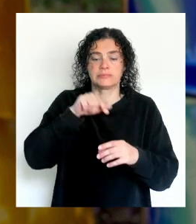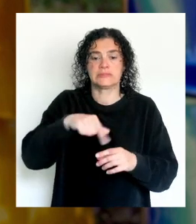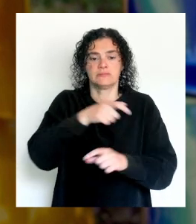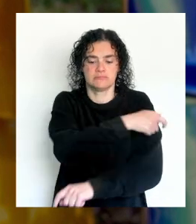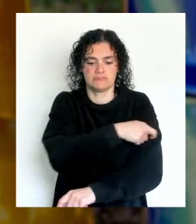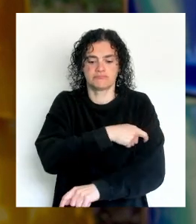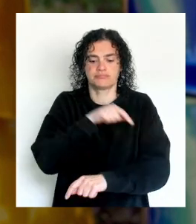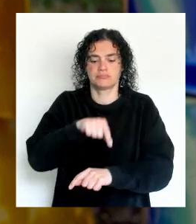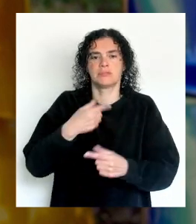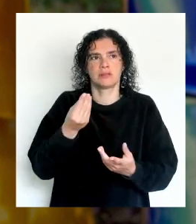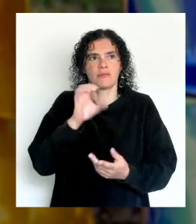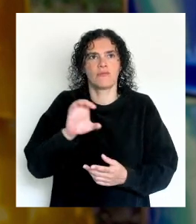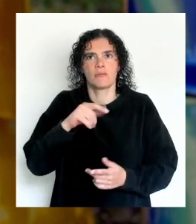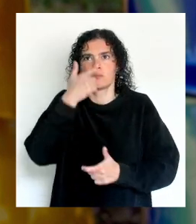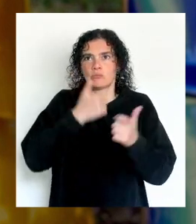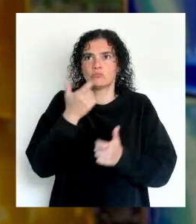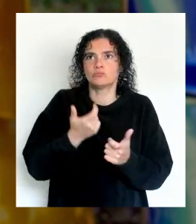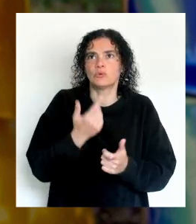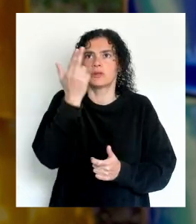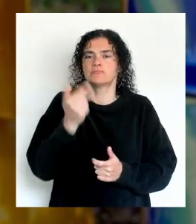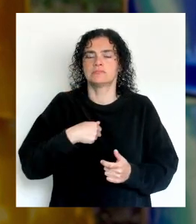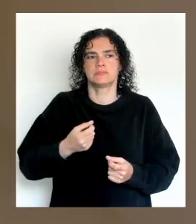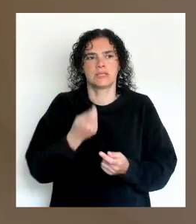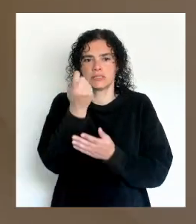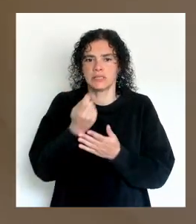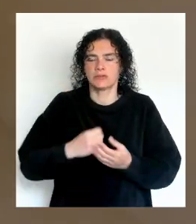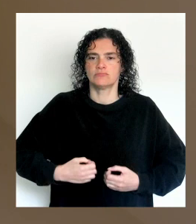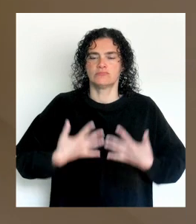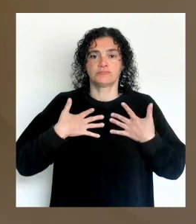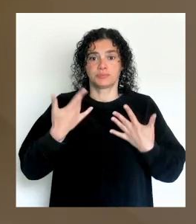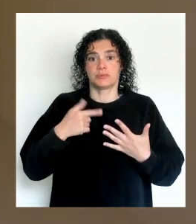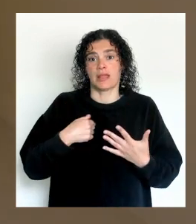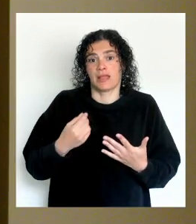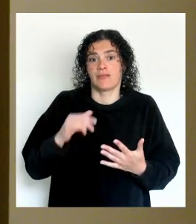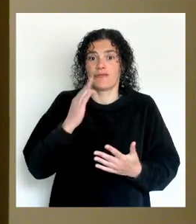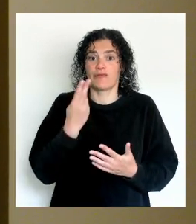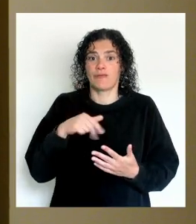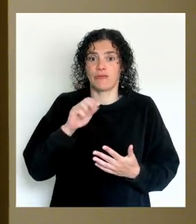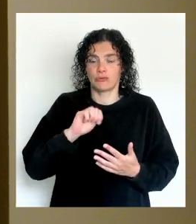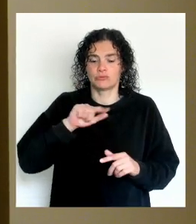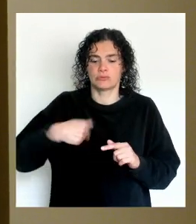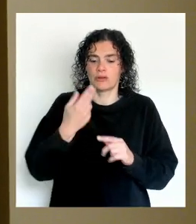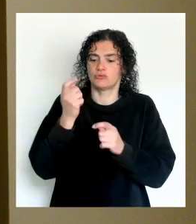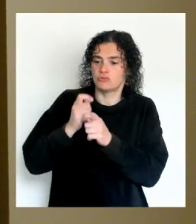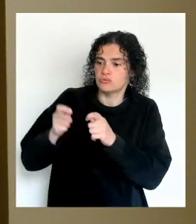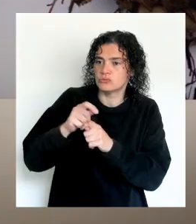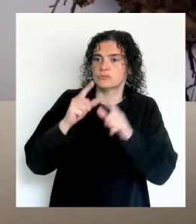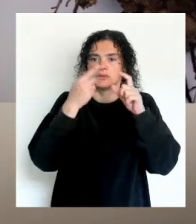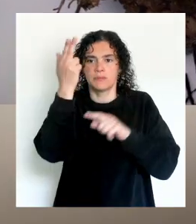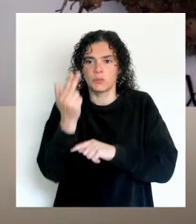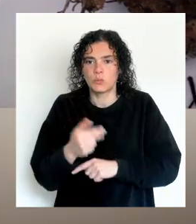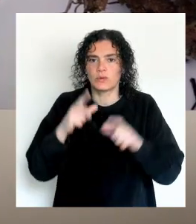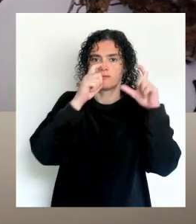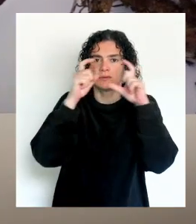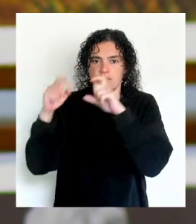breadth of the way artists and designers are inspired by fungi. So we've got sculpture and painting and photography